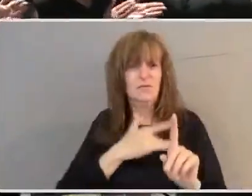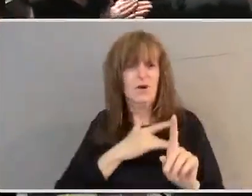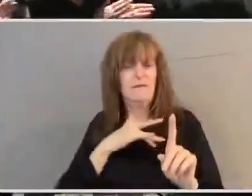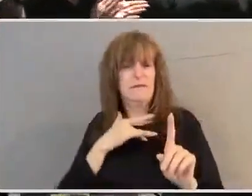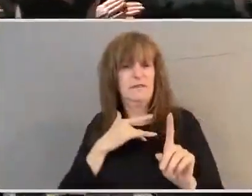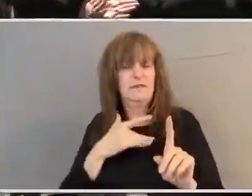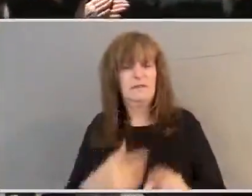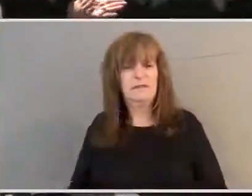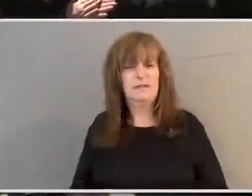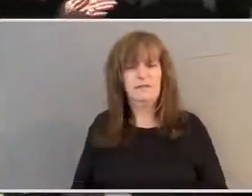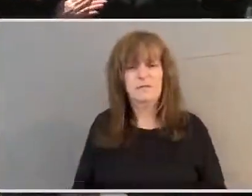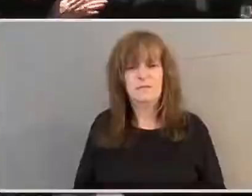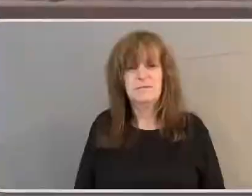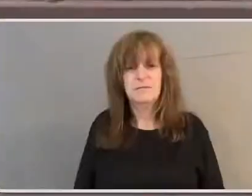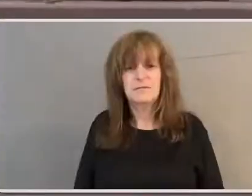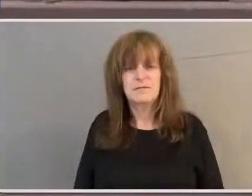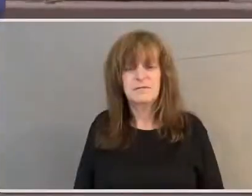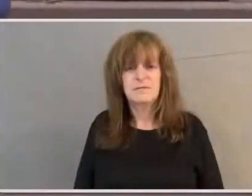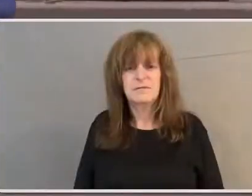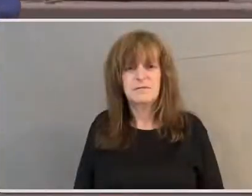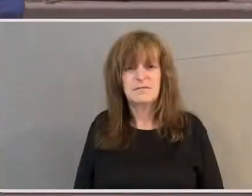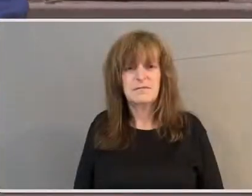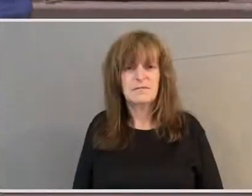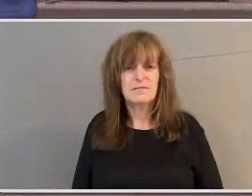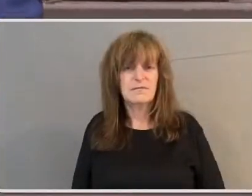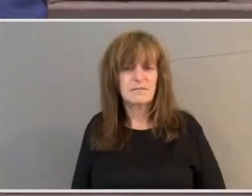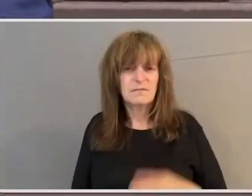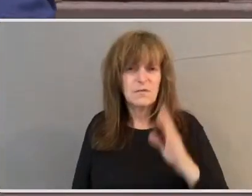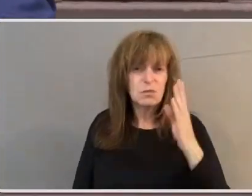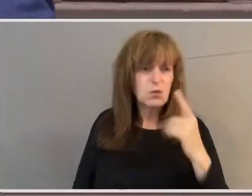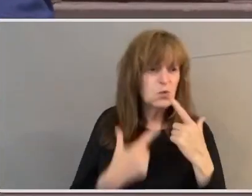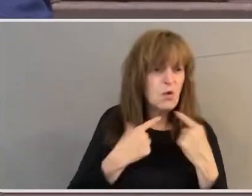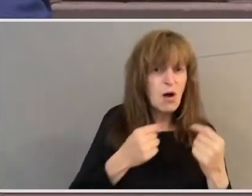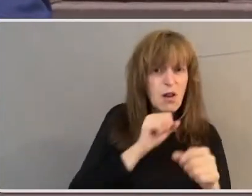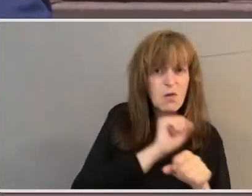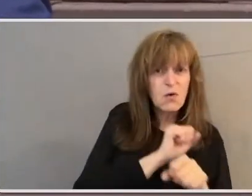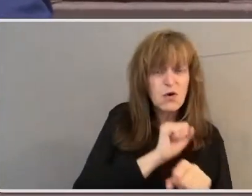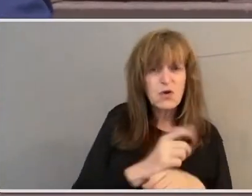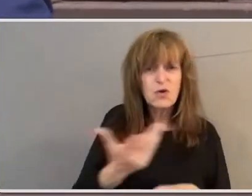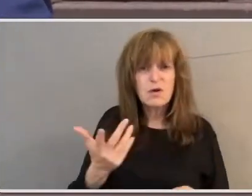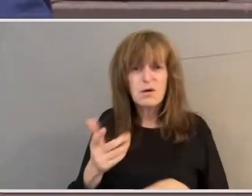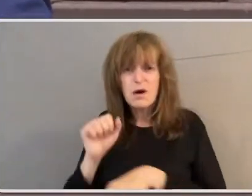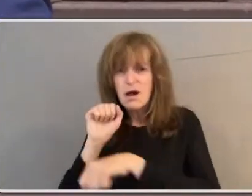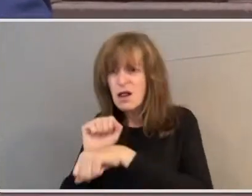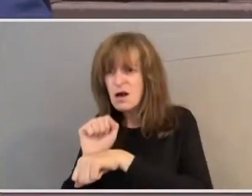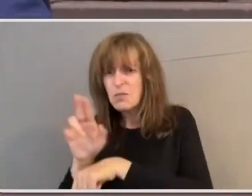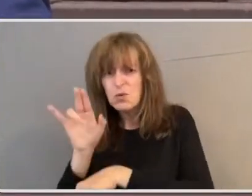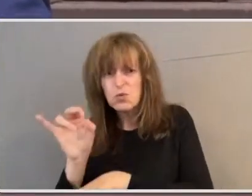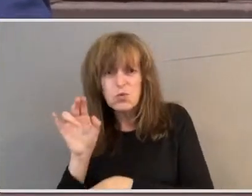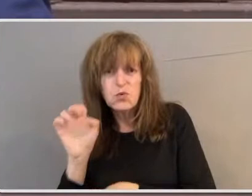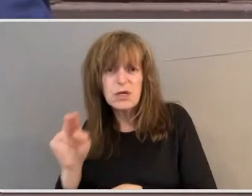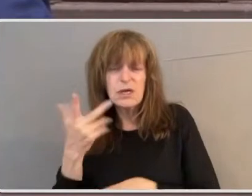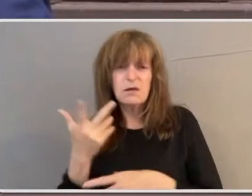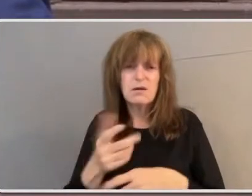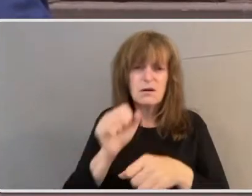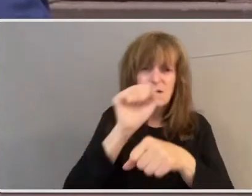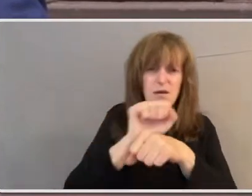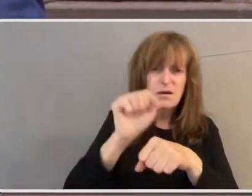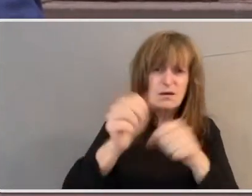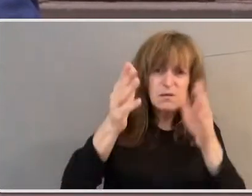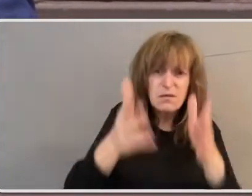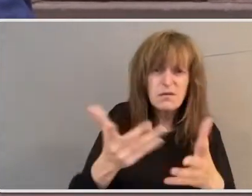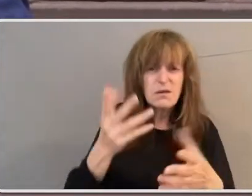Our blue-collar workers, our labour unions, entrepreneurs and innovators, drivers and transit